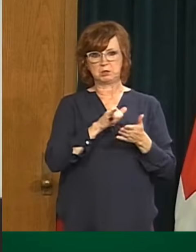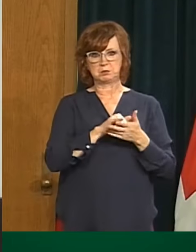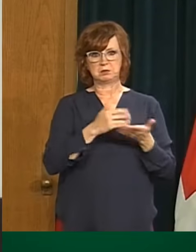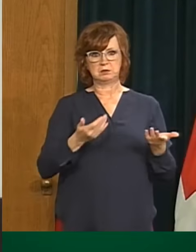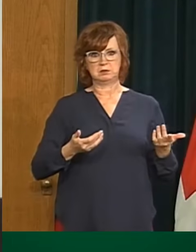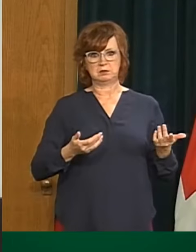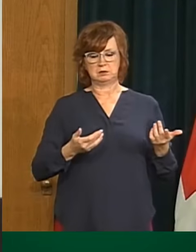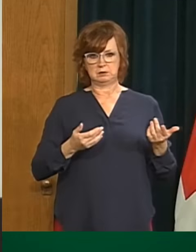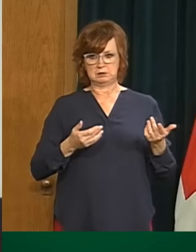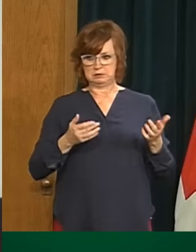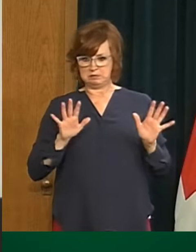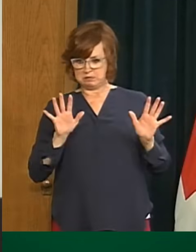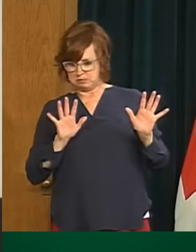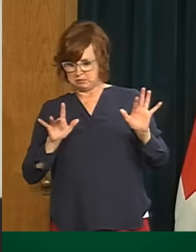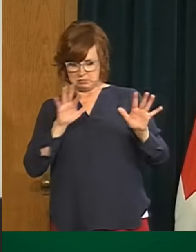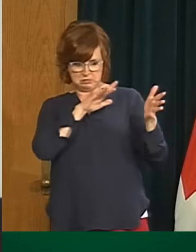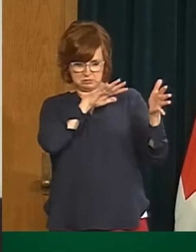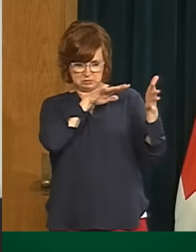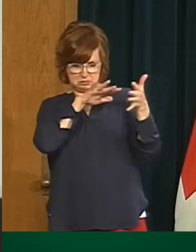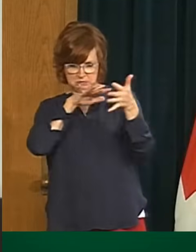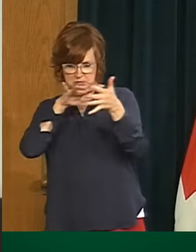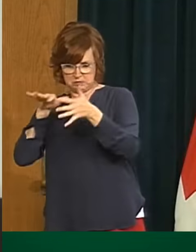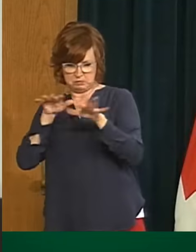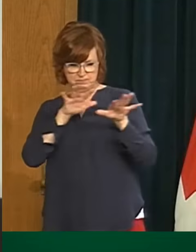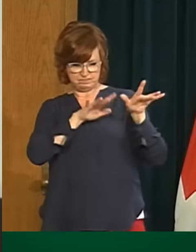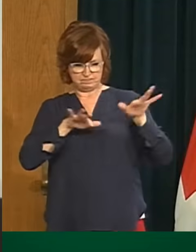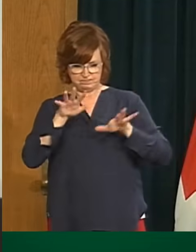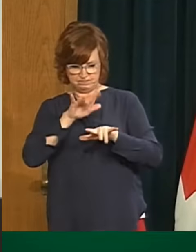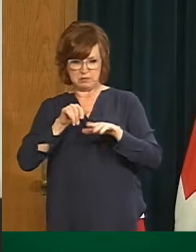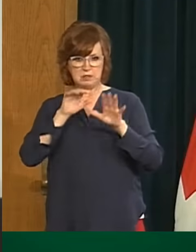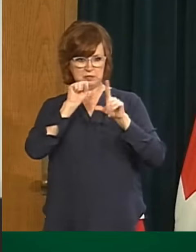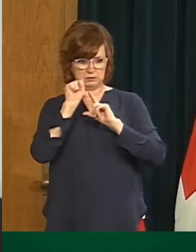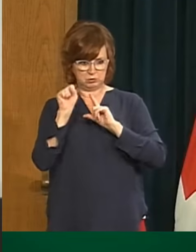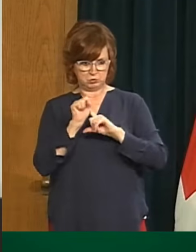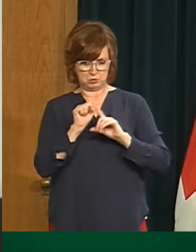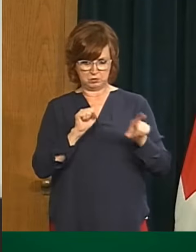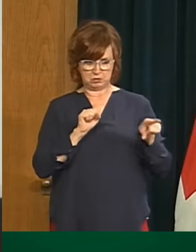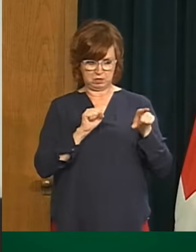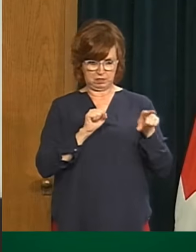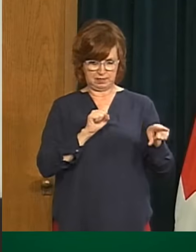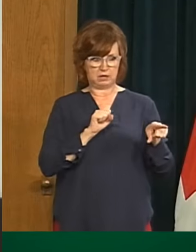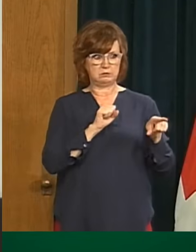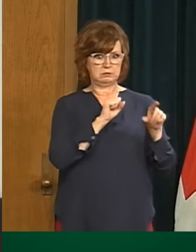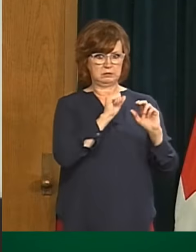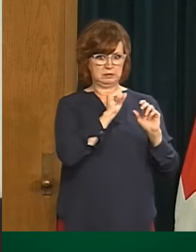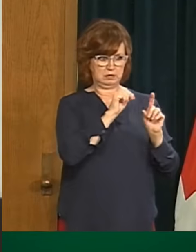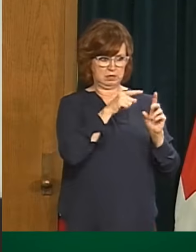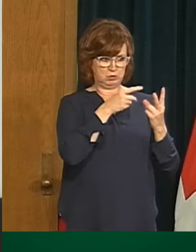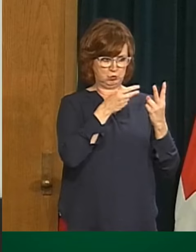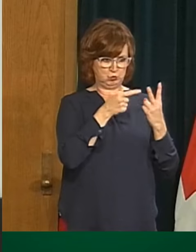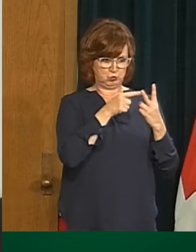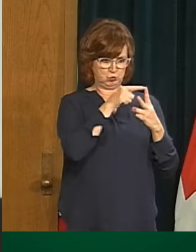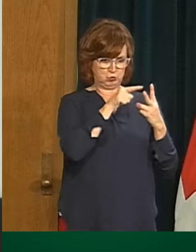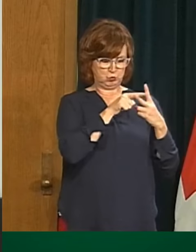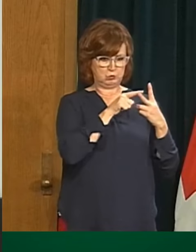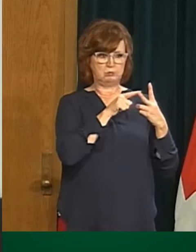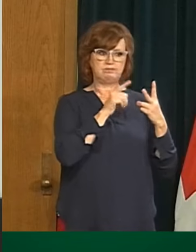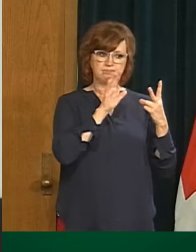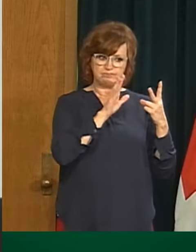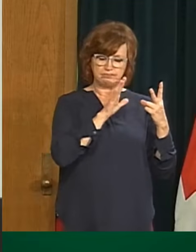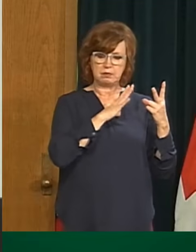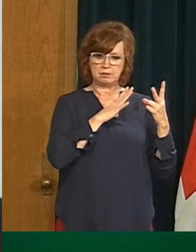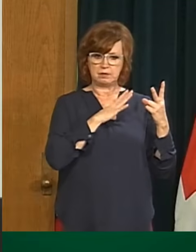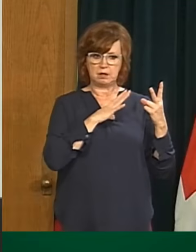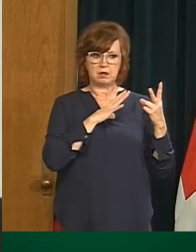that's not linked to a particular facility, you then have to understand that, and that may not always mean that you